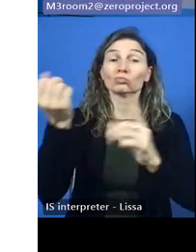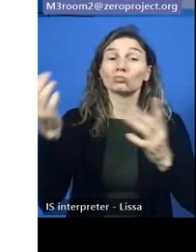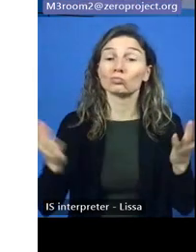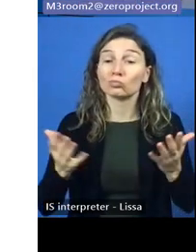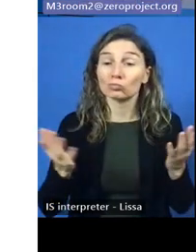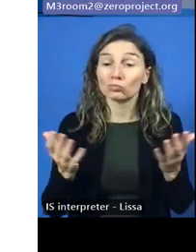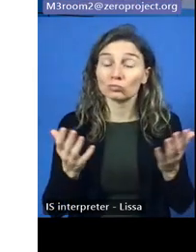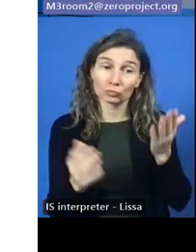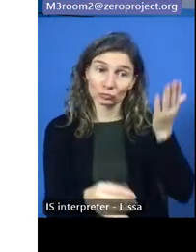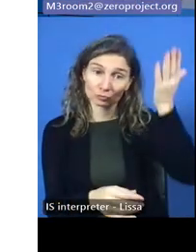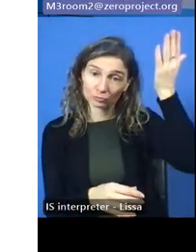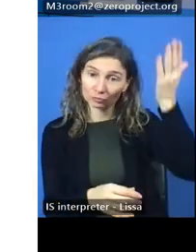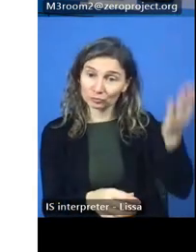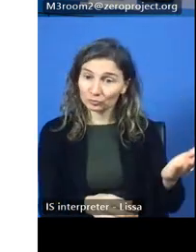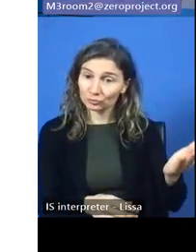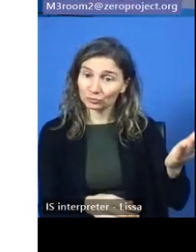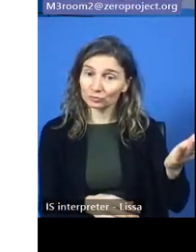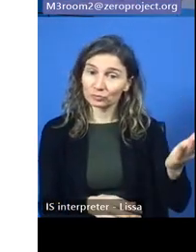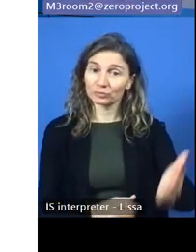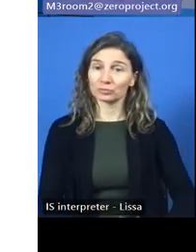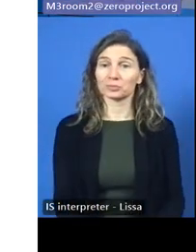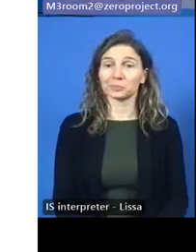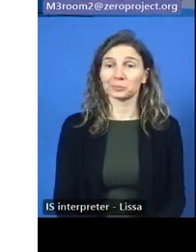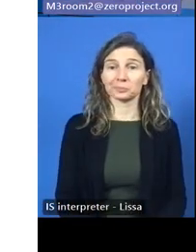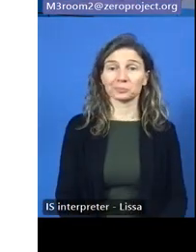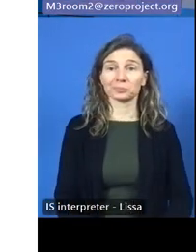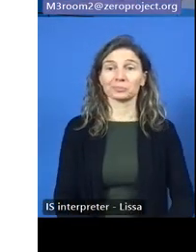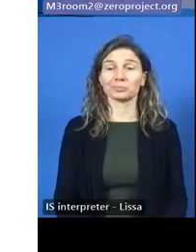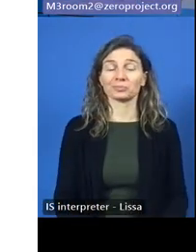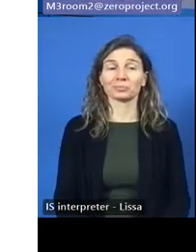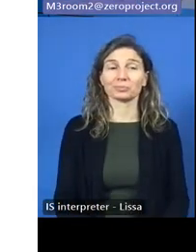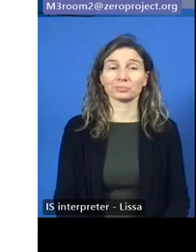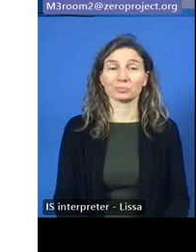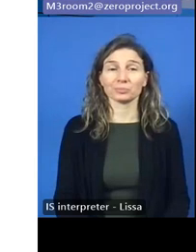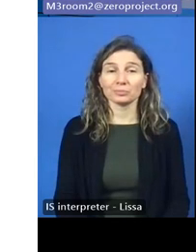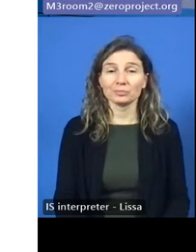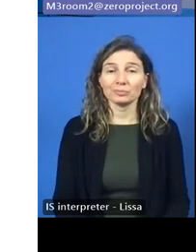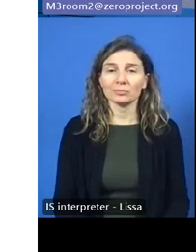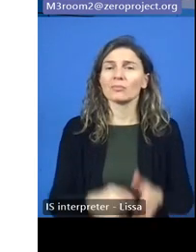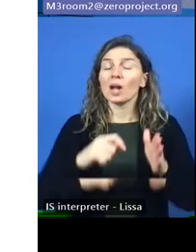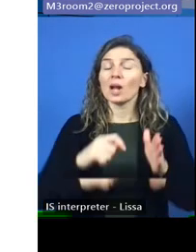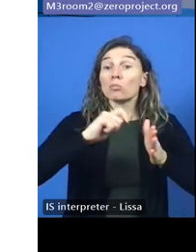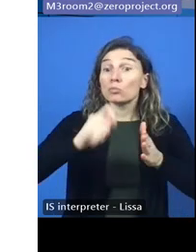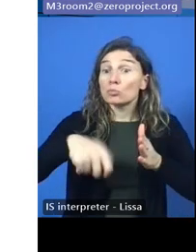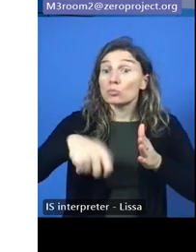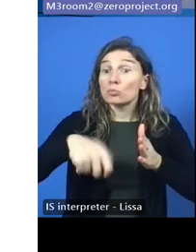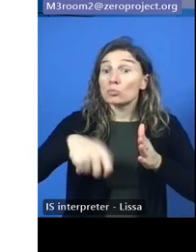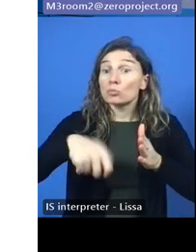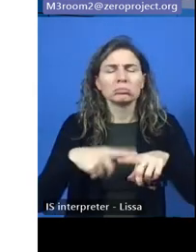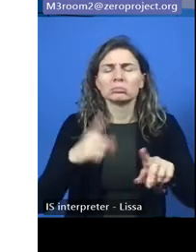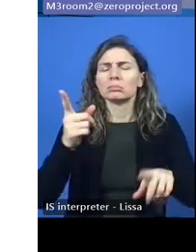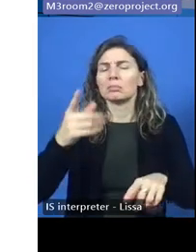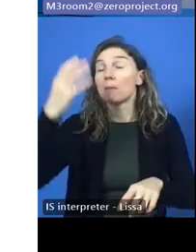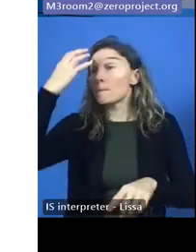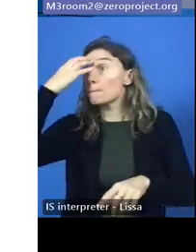We have worked in different projects with public and private funds,